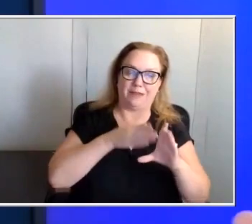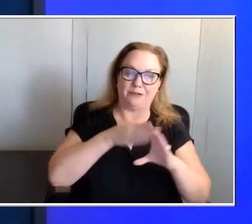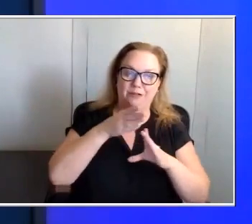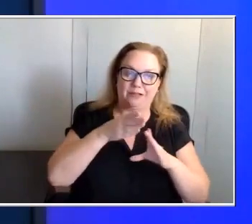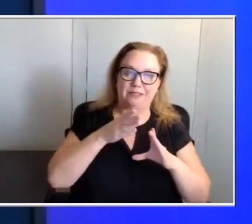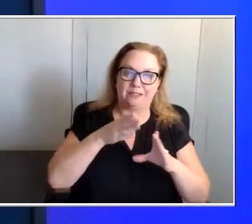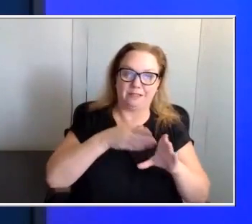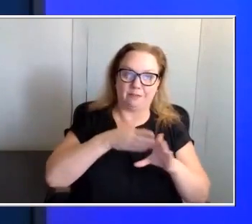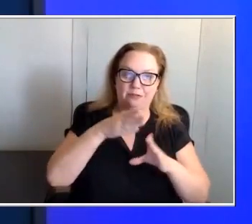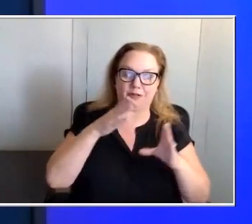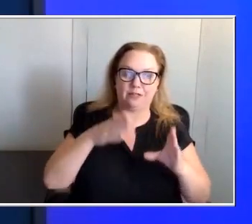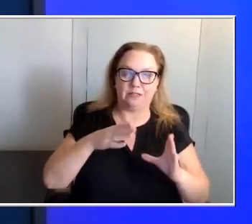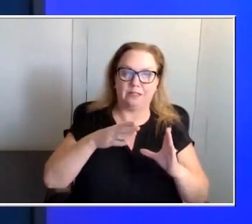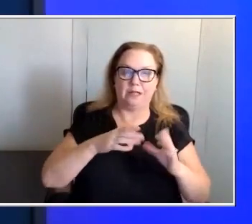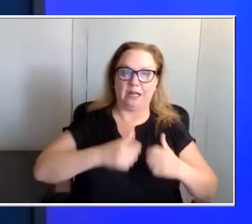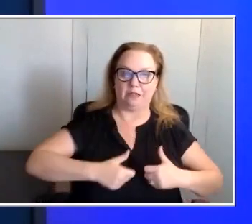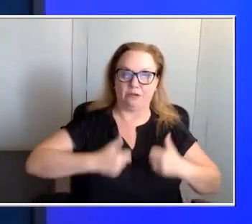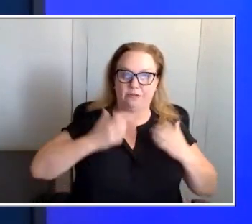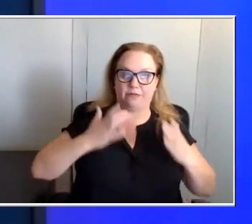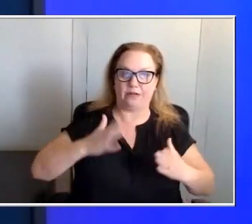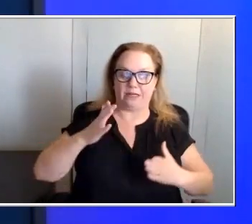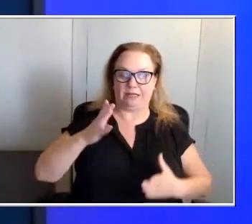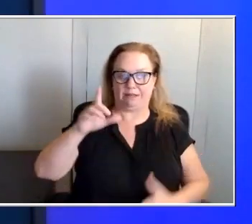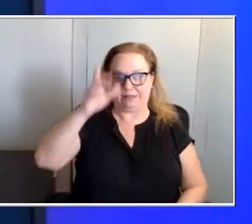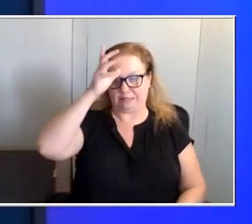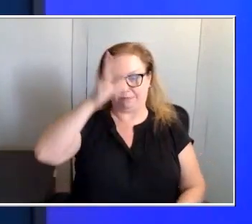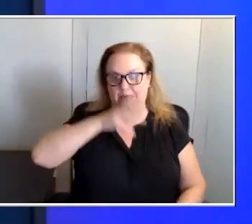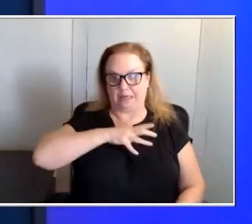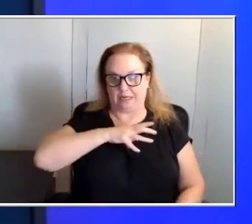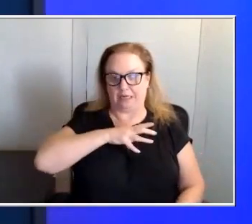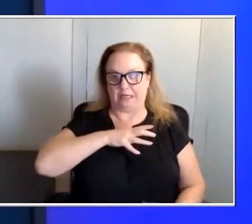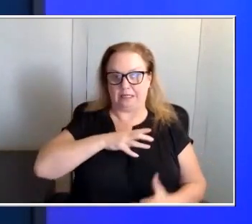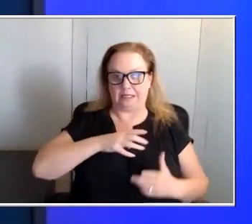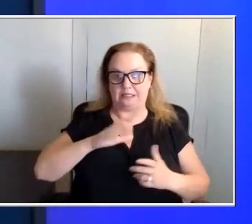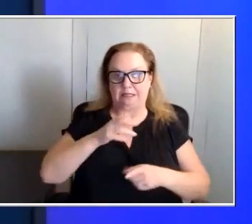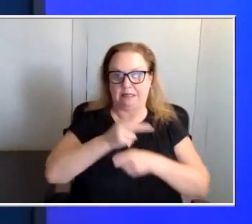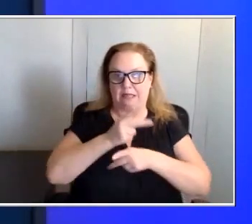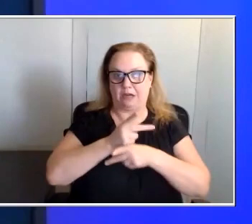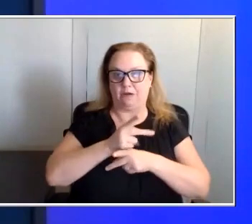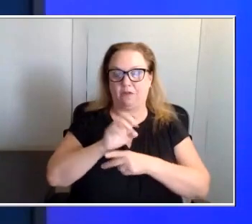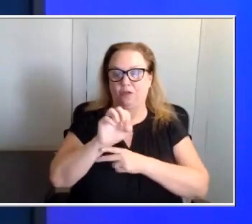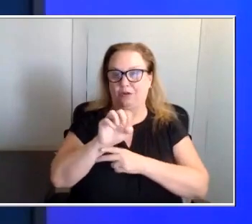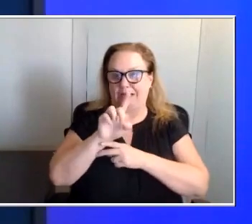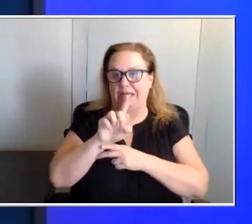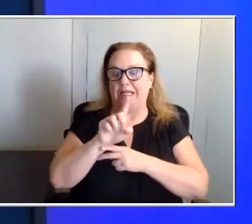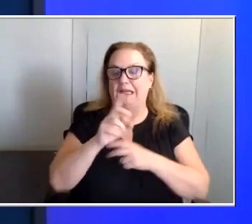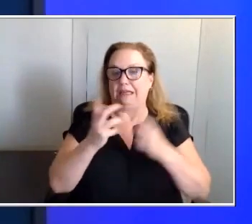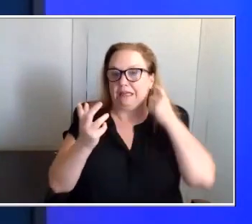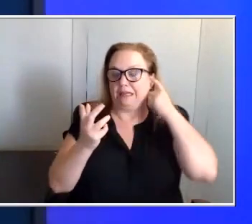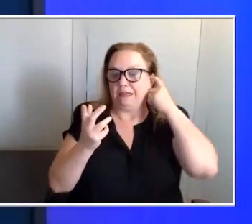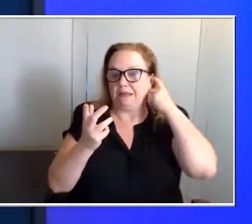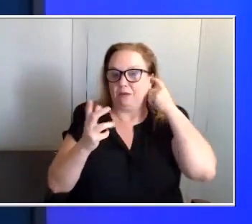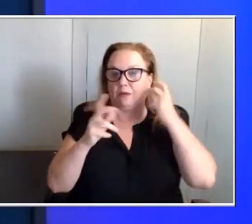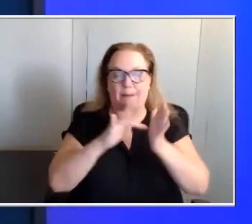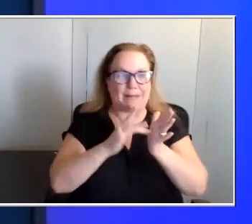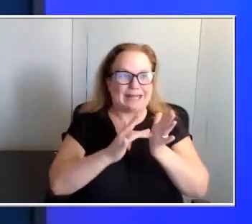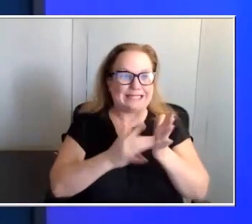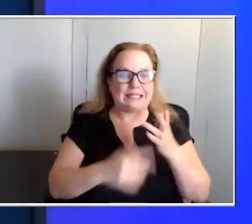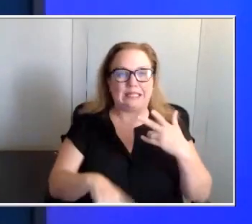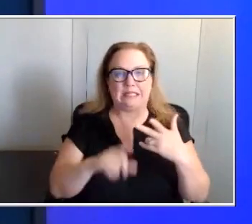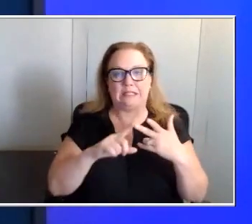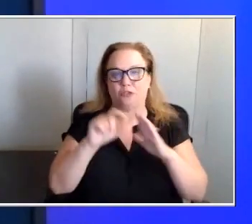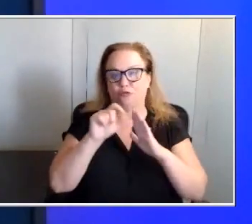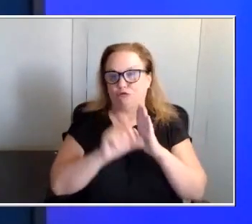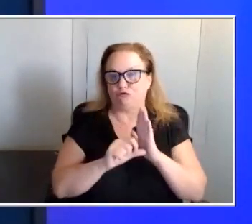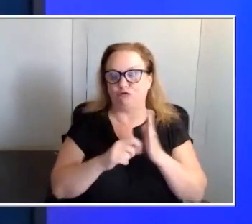in the survivorship needs of these men to get them the care that they need for their erectile dysfunction with either medications, surgeries,